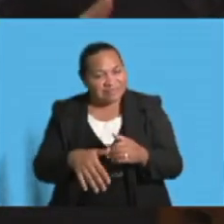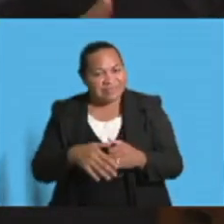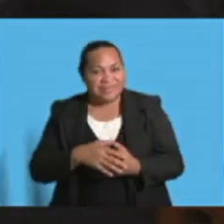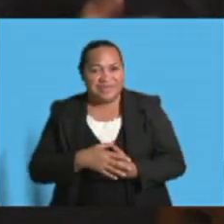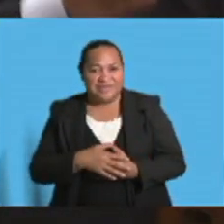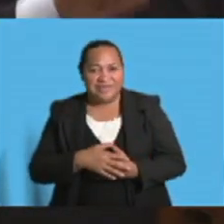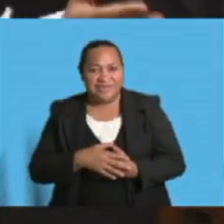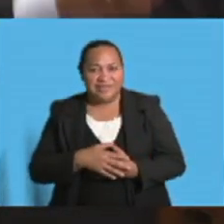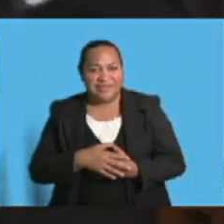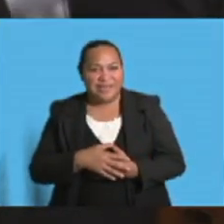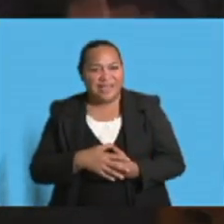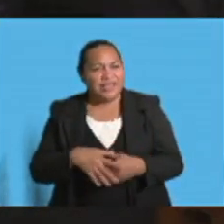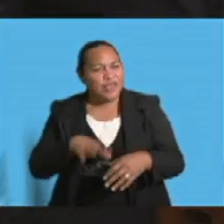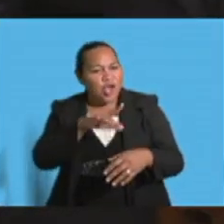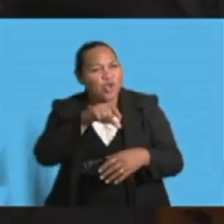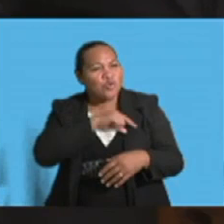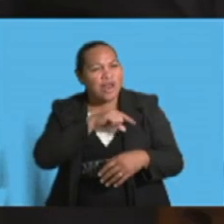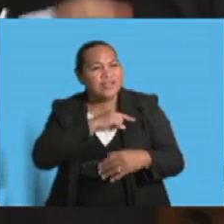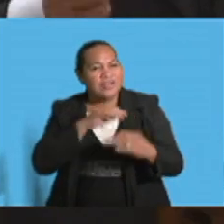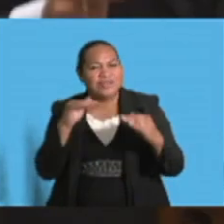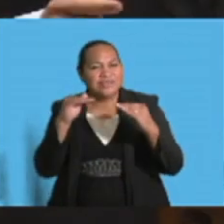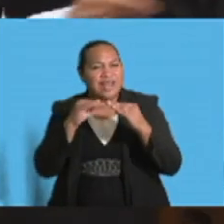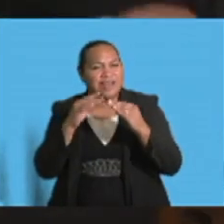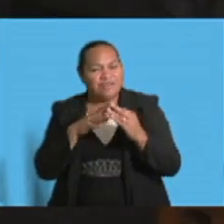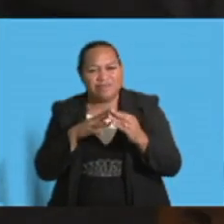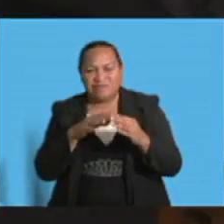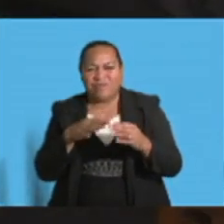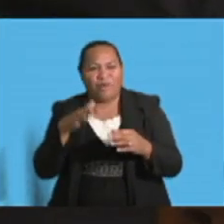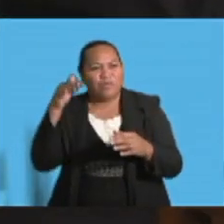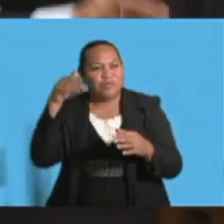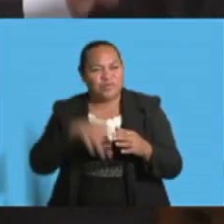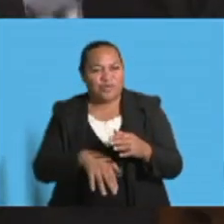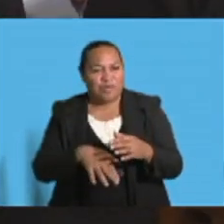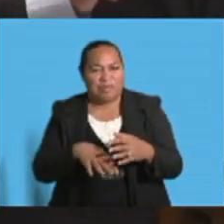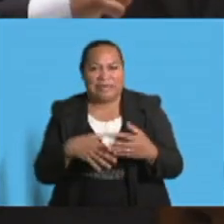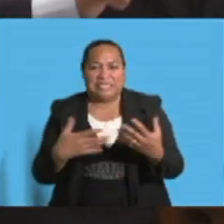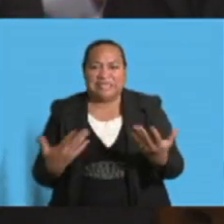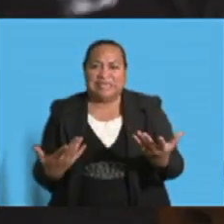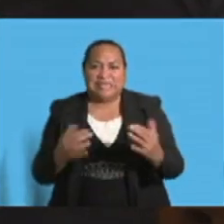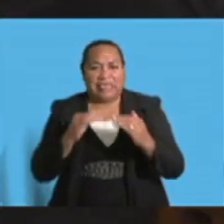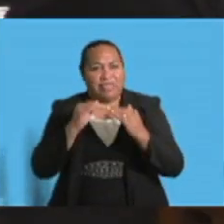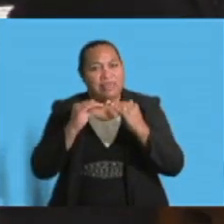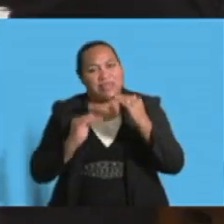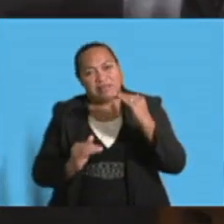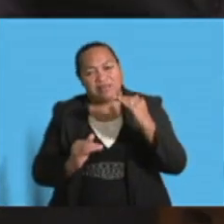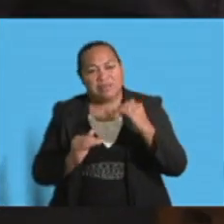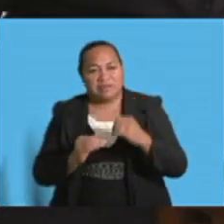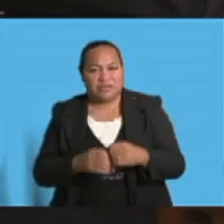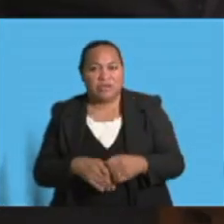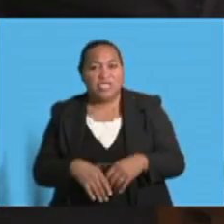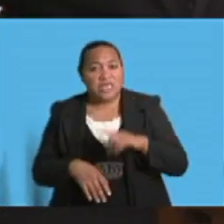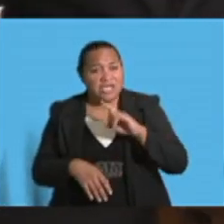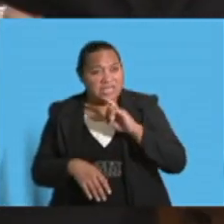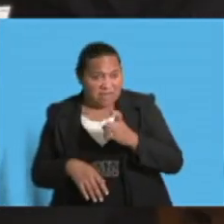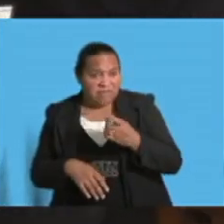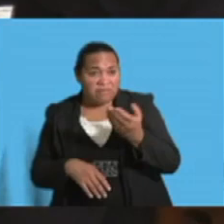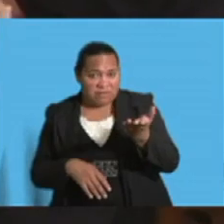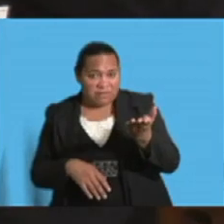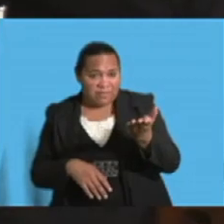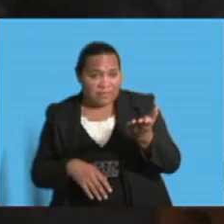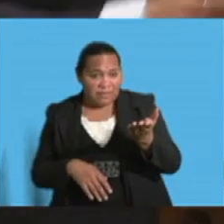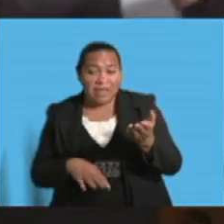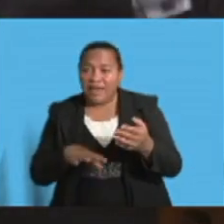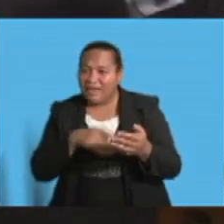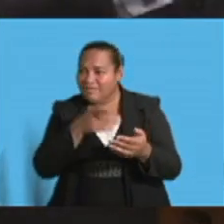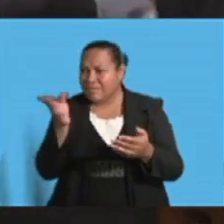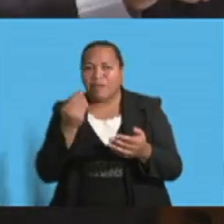The quality of contribution is dropped. He's brought disrepute, Madam Speaker. Now, Madam Speaker, when he does all of that, and everybody is a bit of